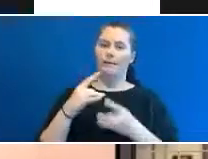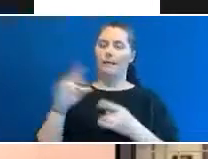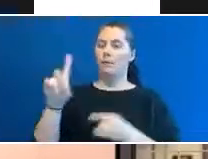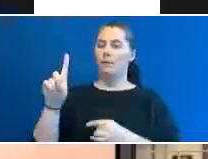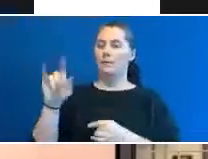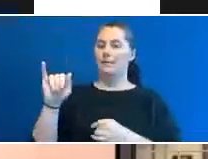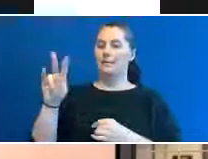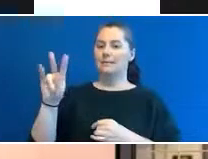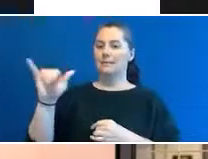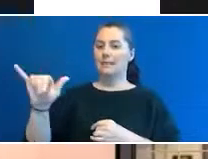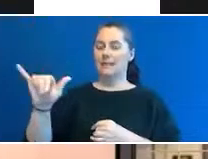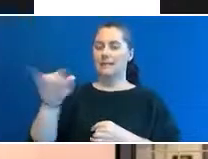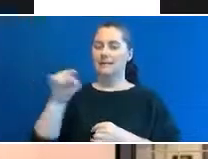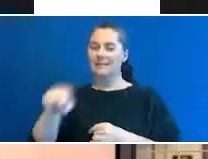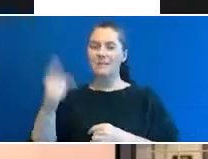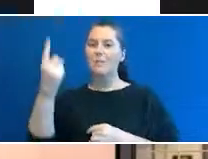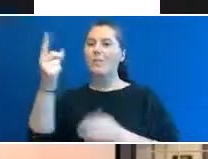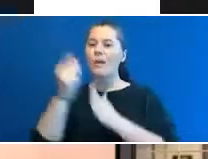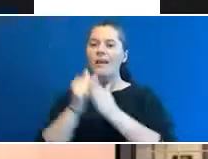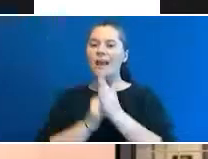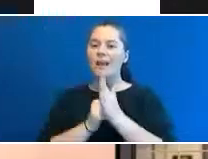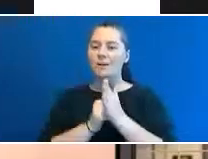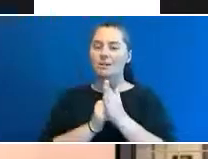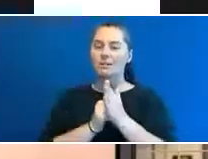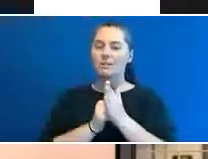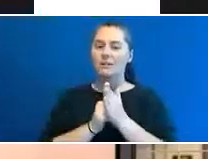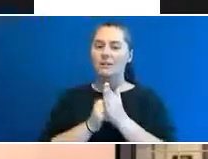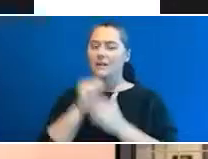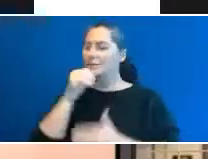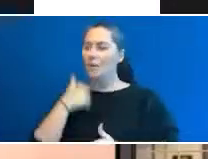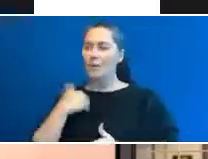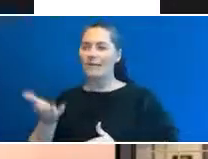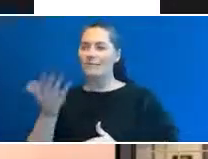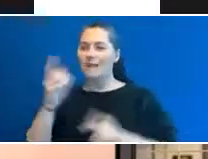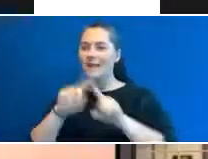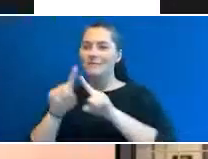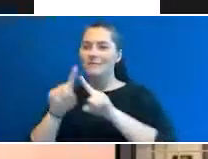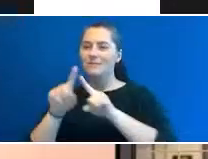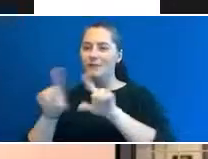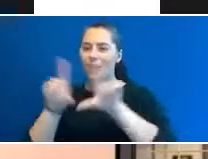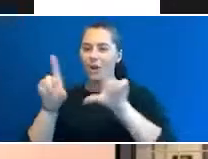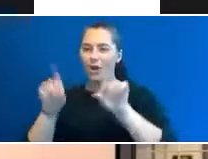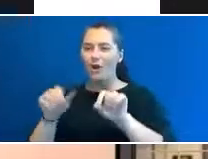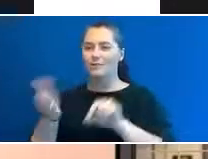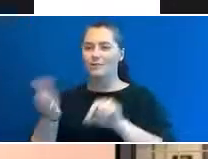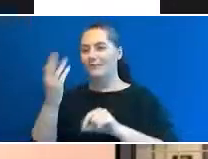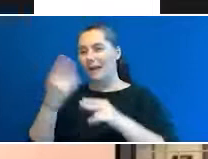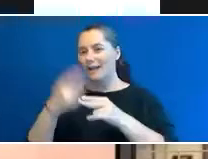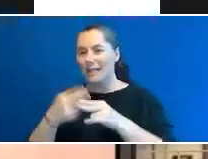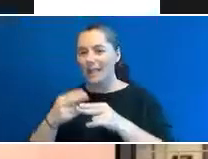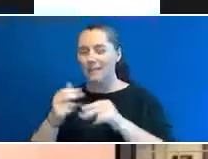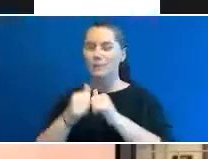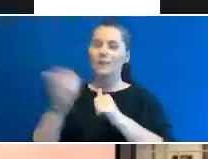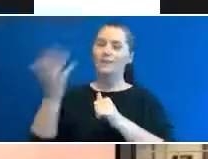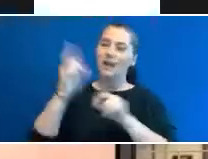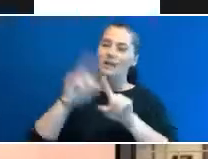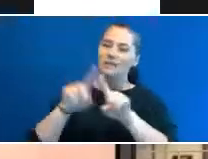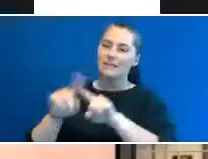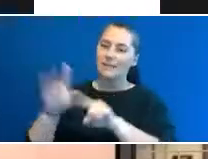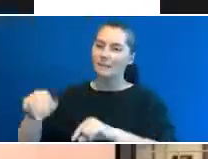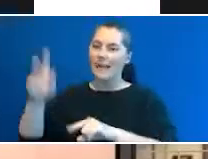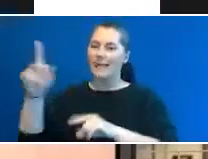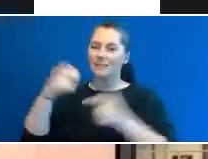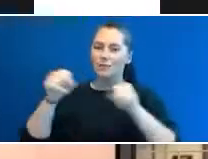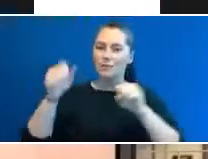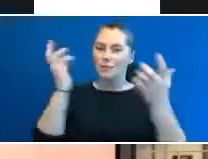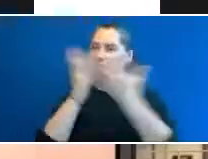So you no longer have 5 different cards and 5 different people's names with 5 different banks that you're trying to reconcile all of that stuff together.